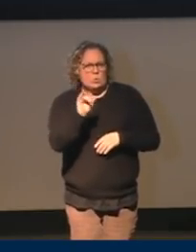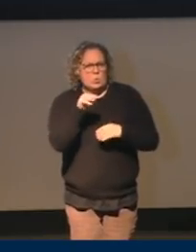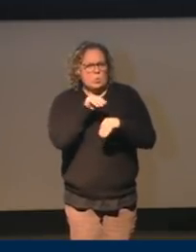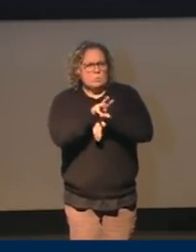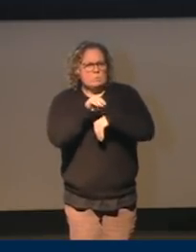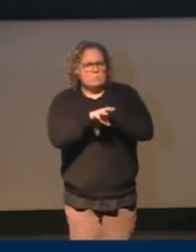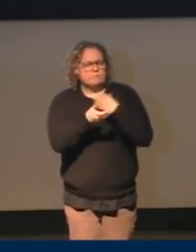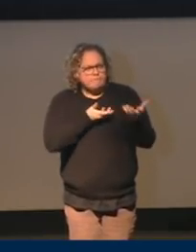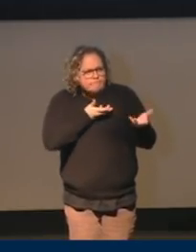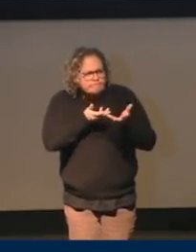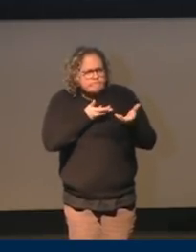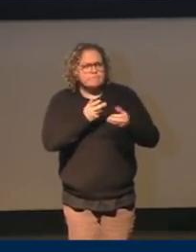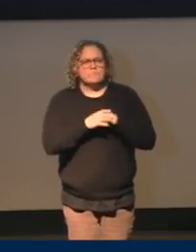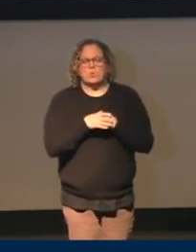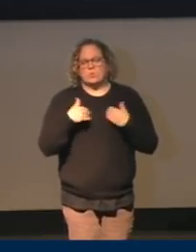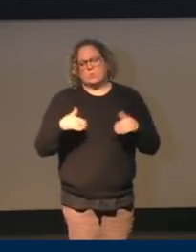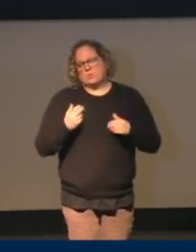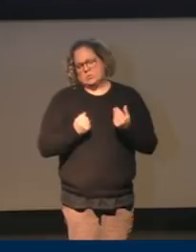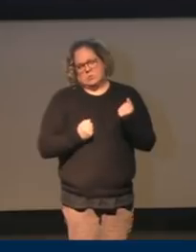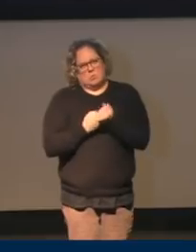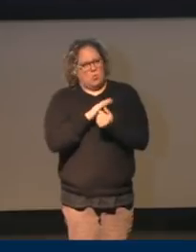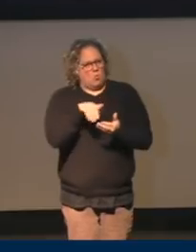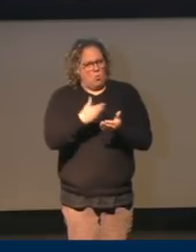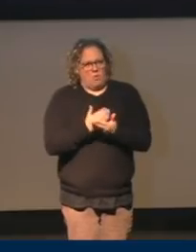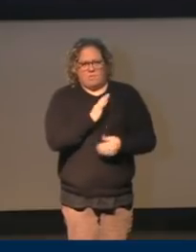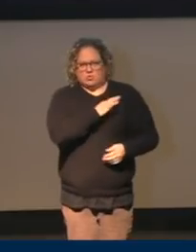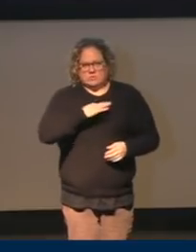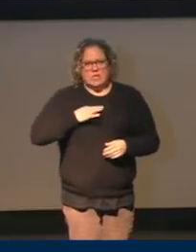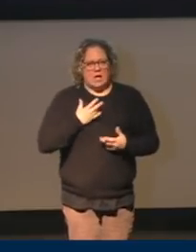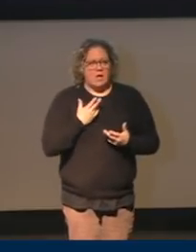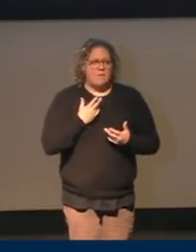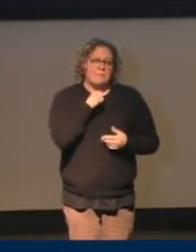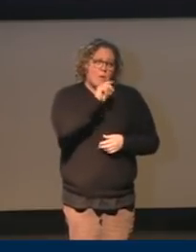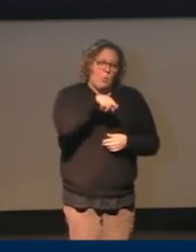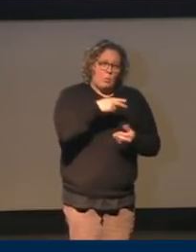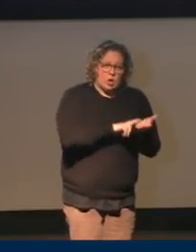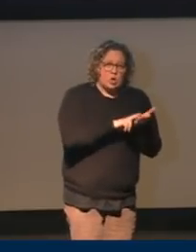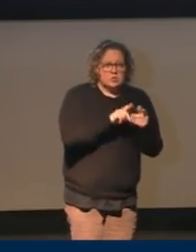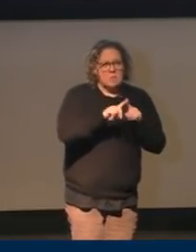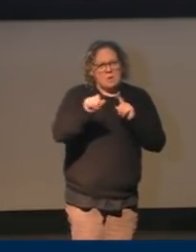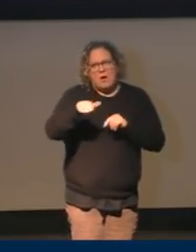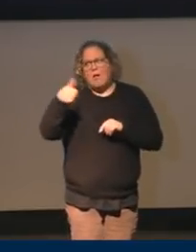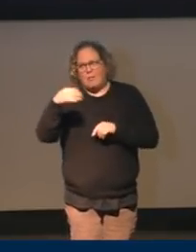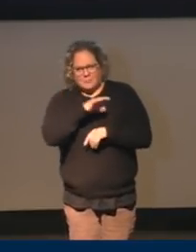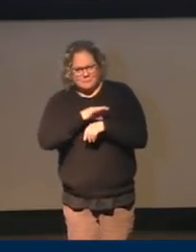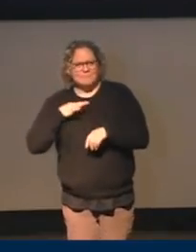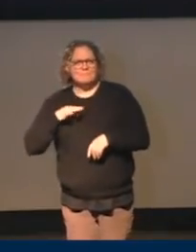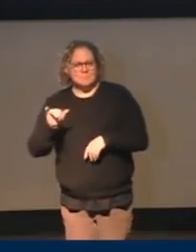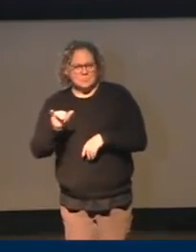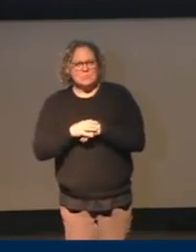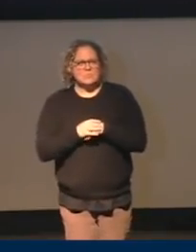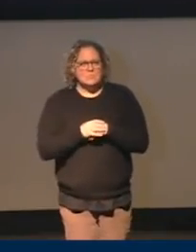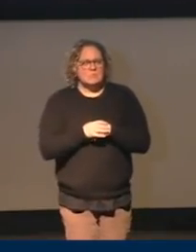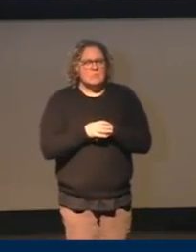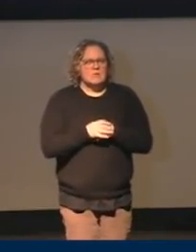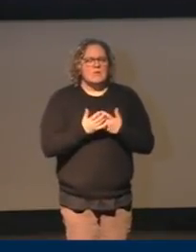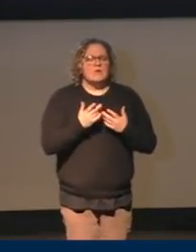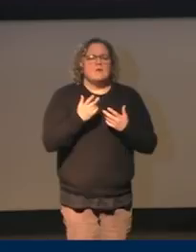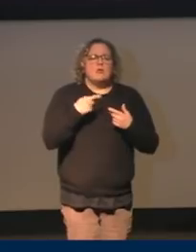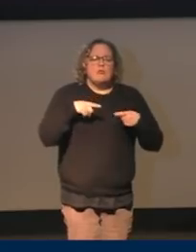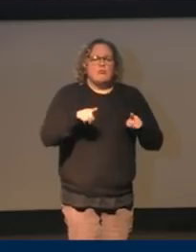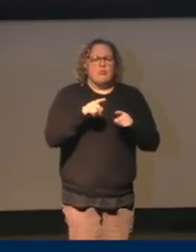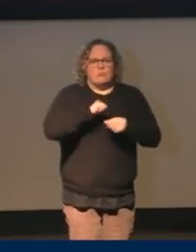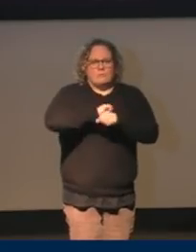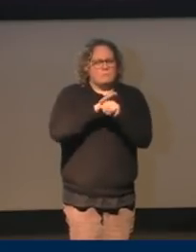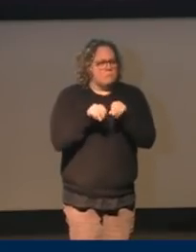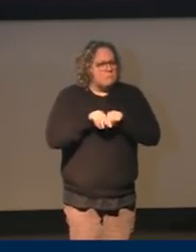very supportive to all our staff, not only nursing, but throughout the house. The guide to well-being during the COVID-19